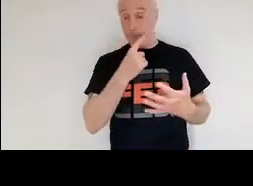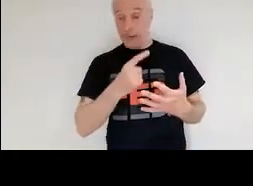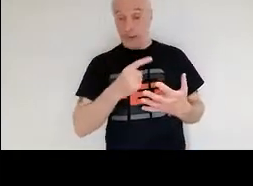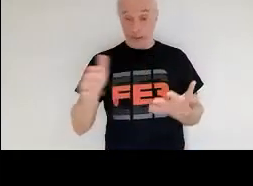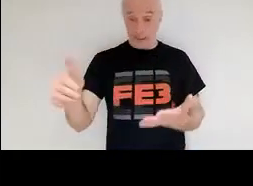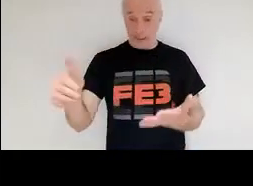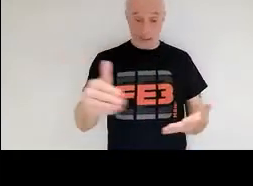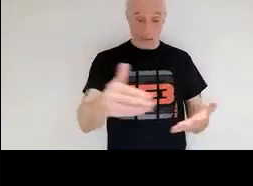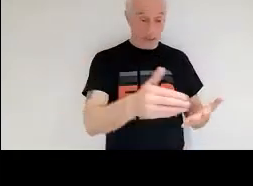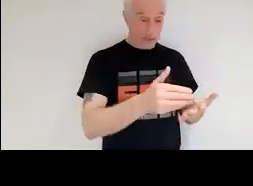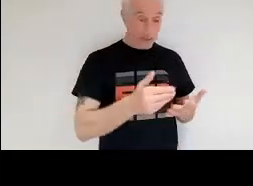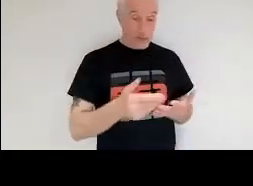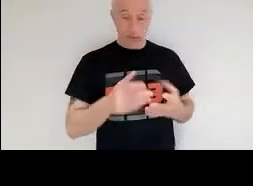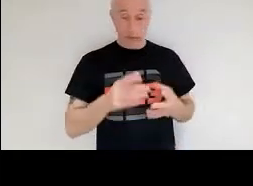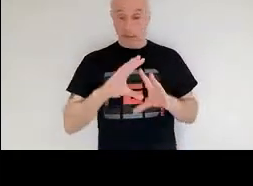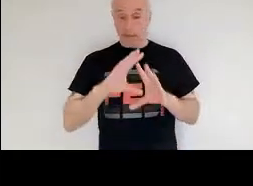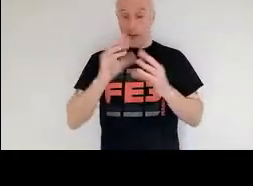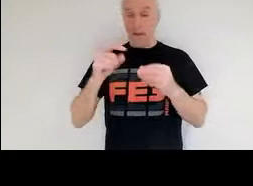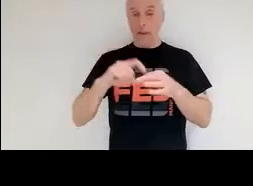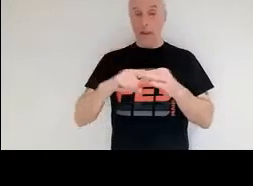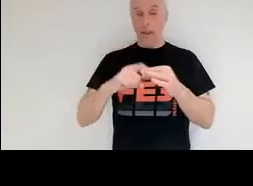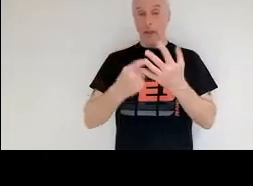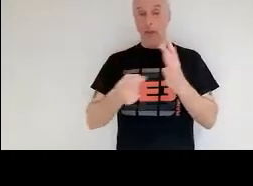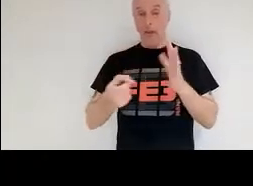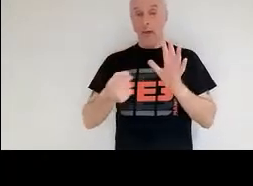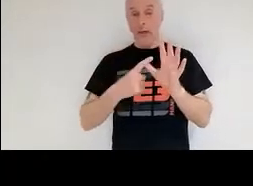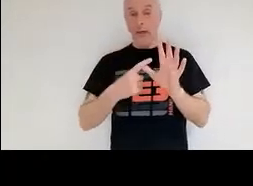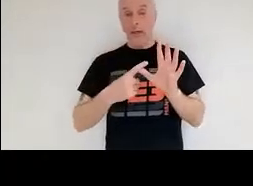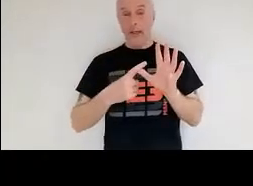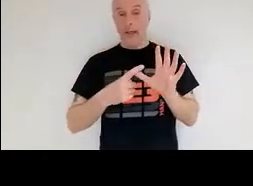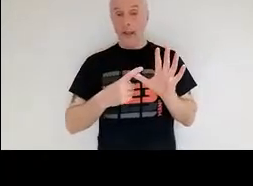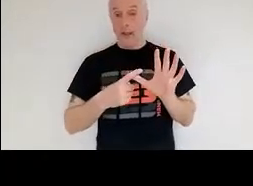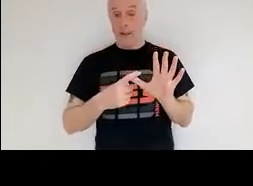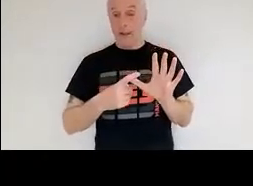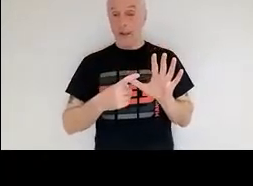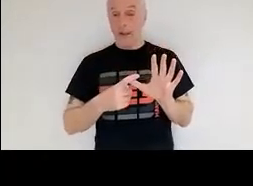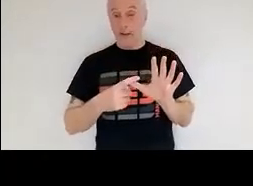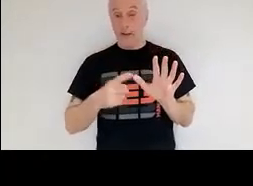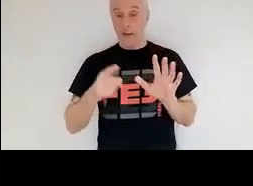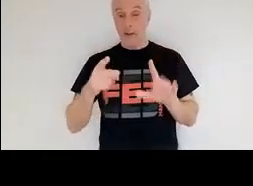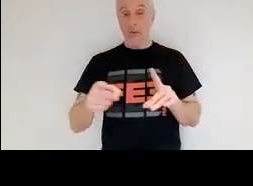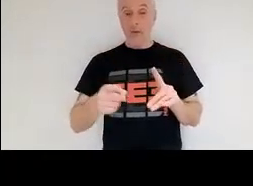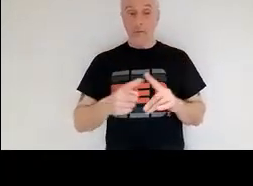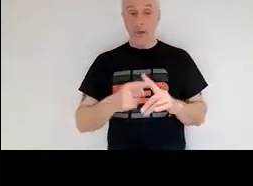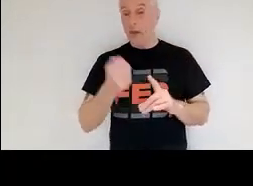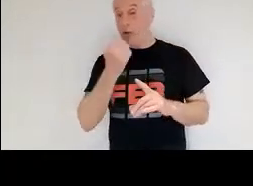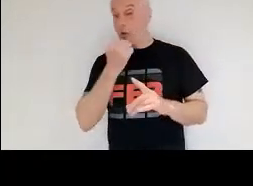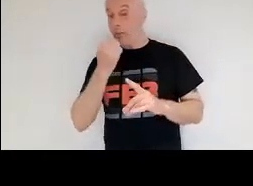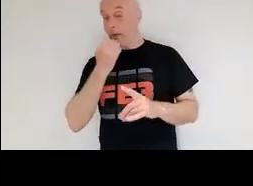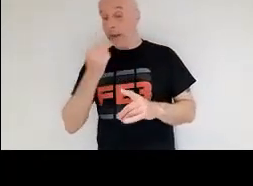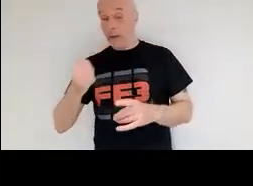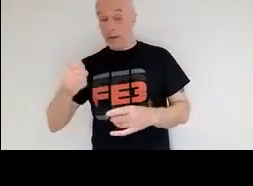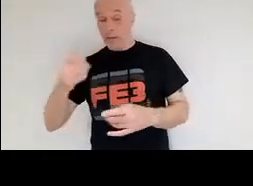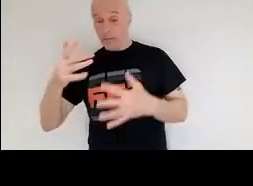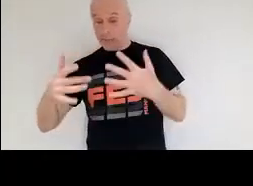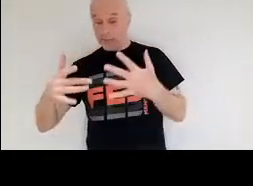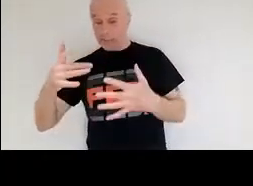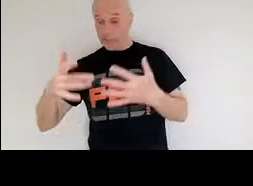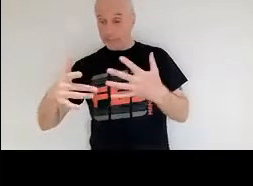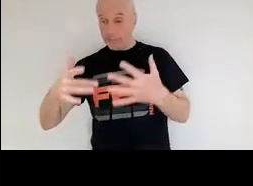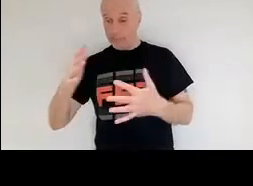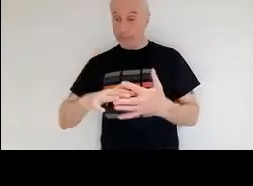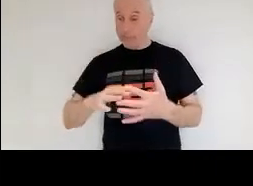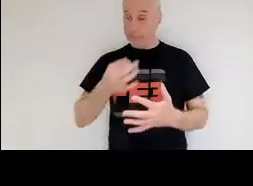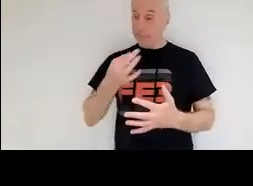an overarching QRA to be able to have a numerical comparative risk assessment of natural